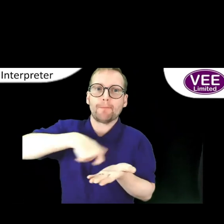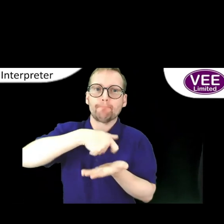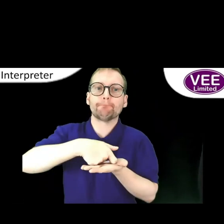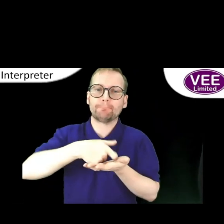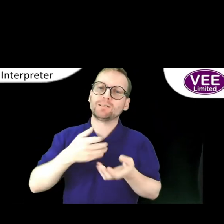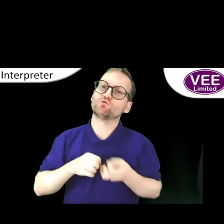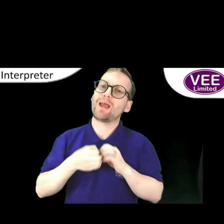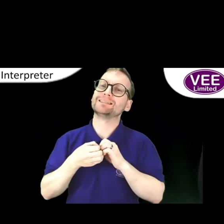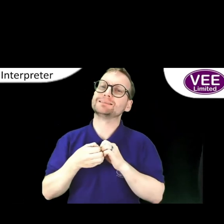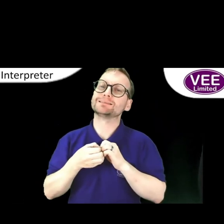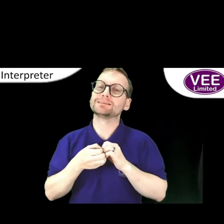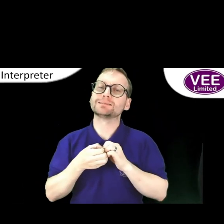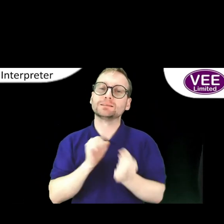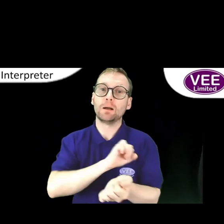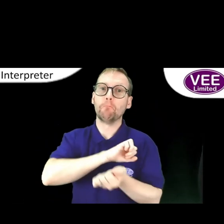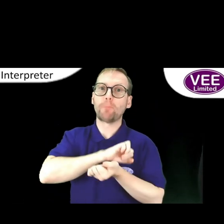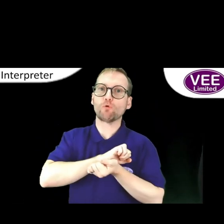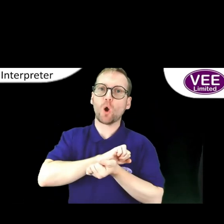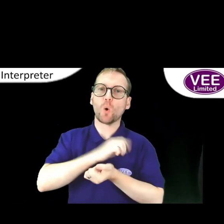I produced.